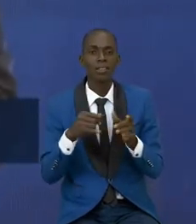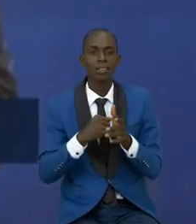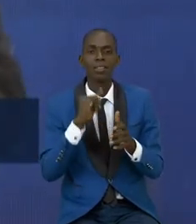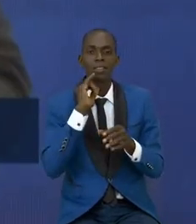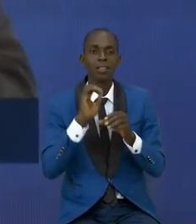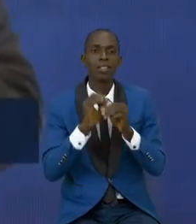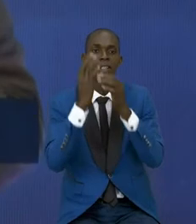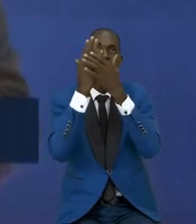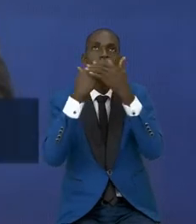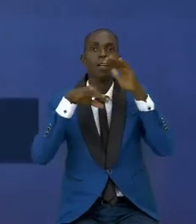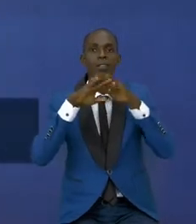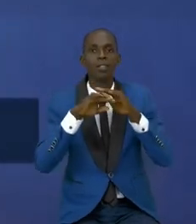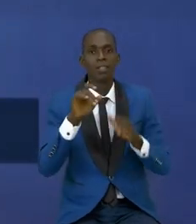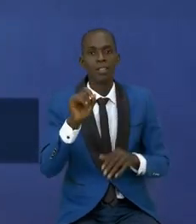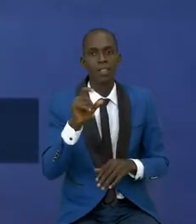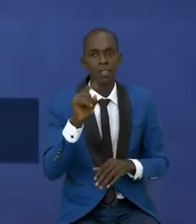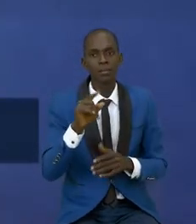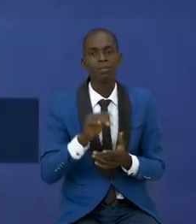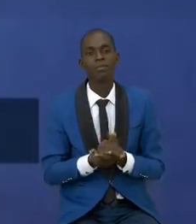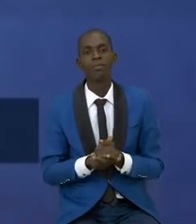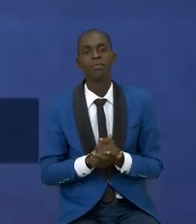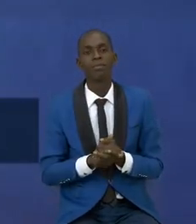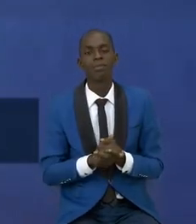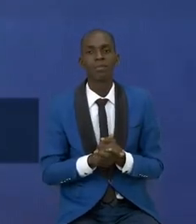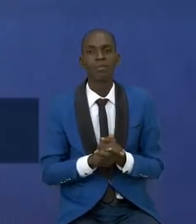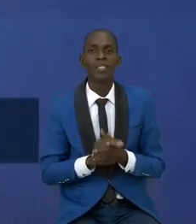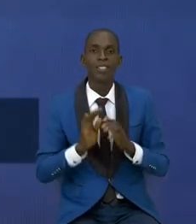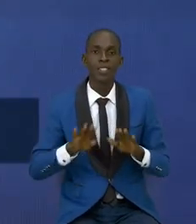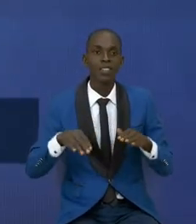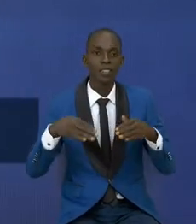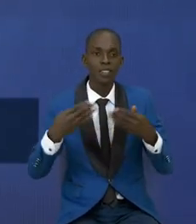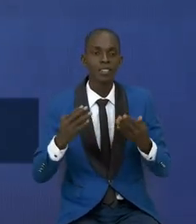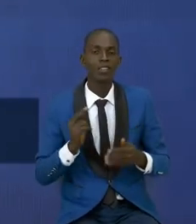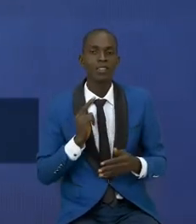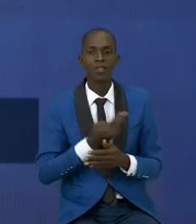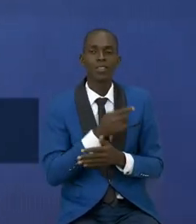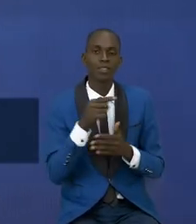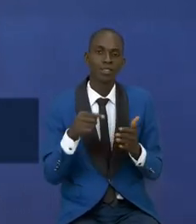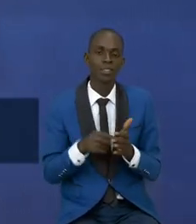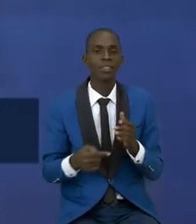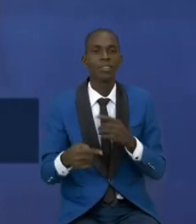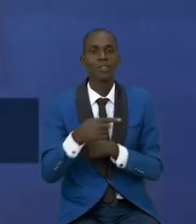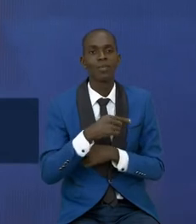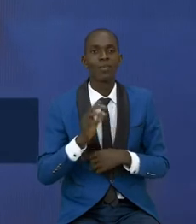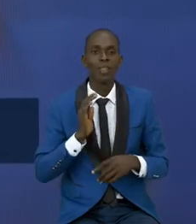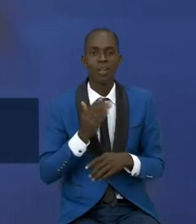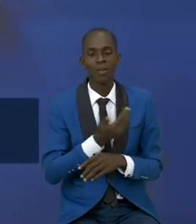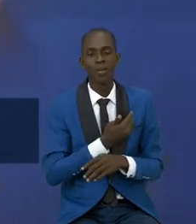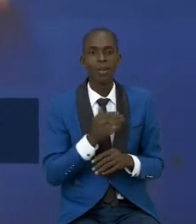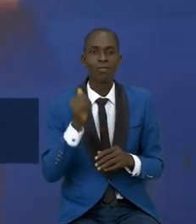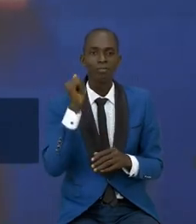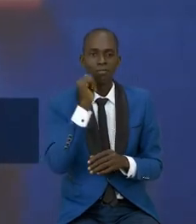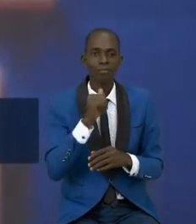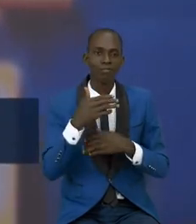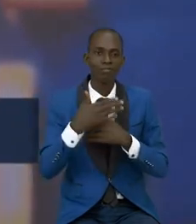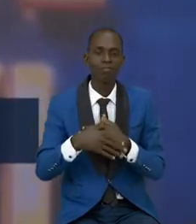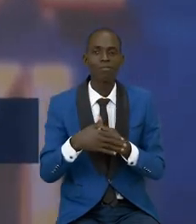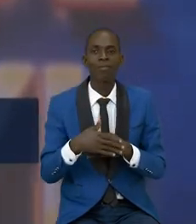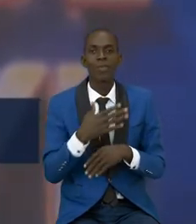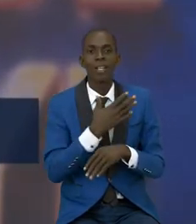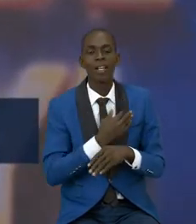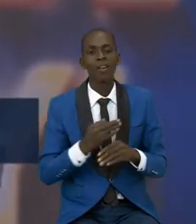heaven. 11, it says, give us this day our daily bread. In 12, and